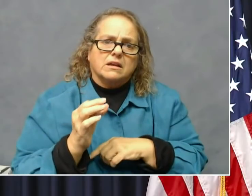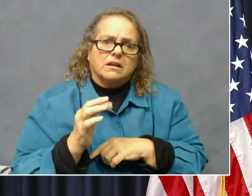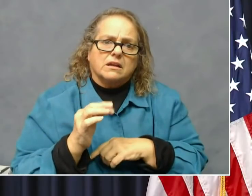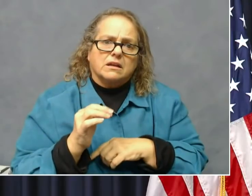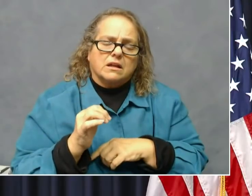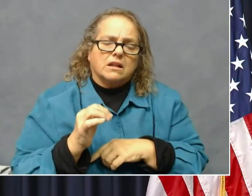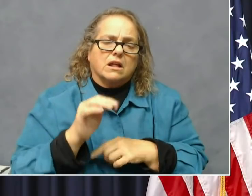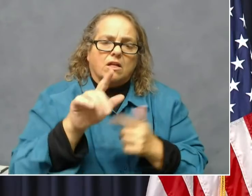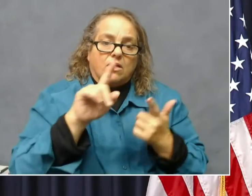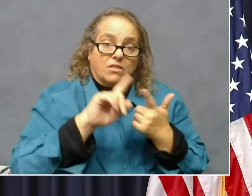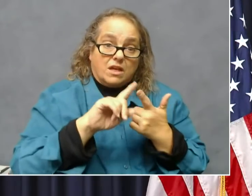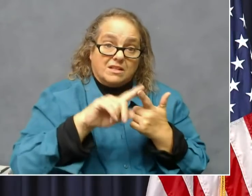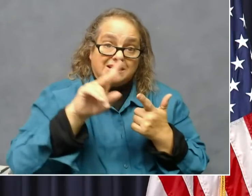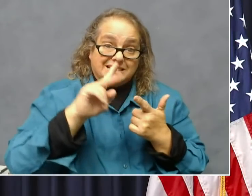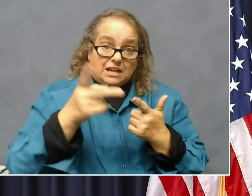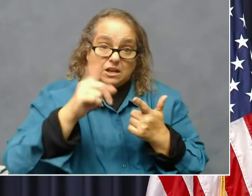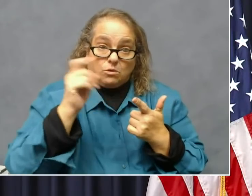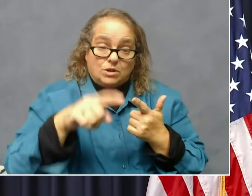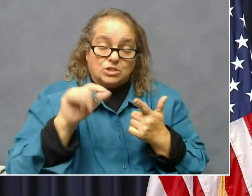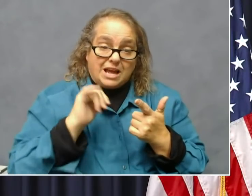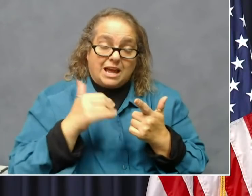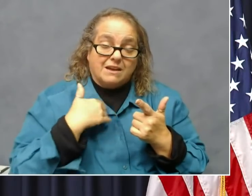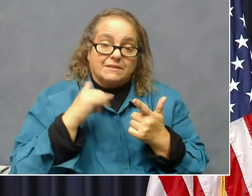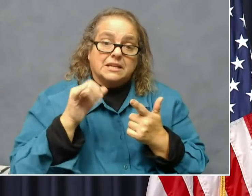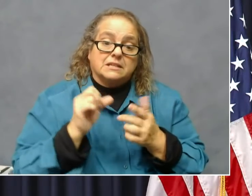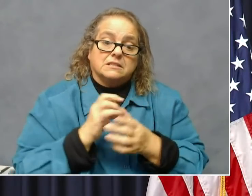question that I have is